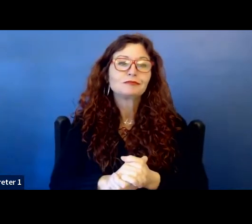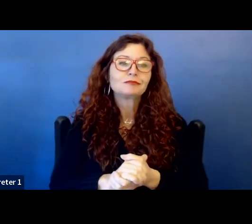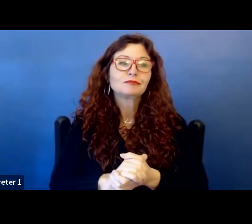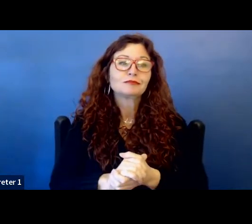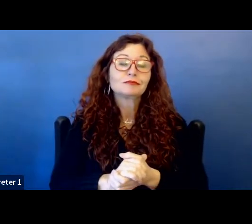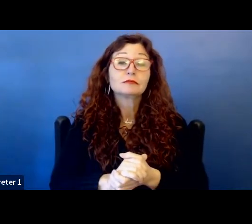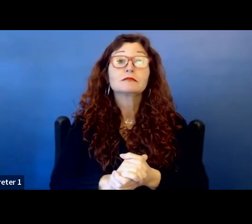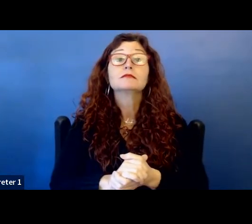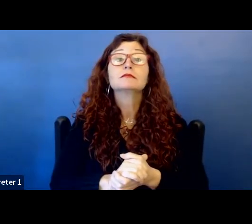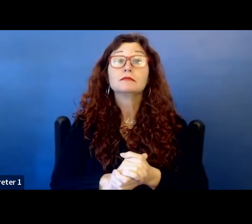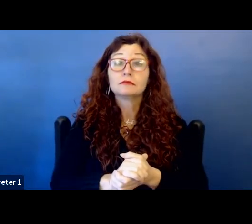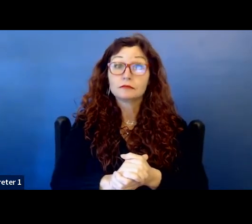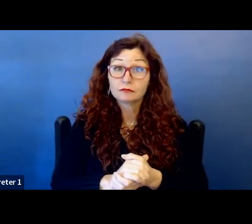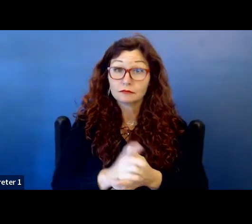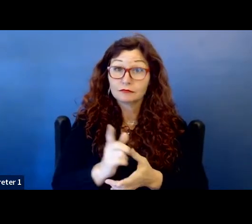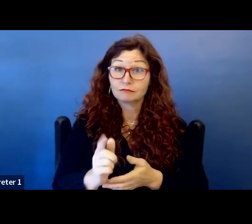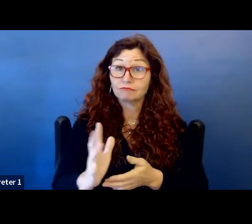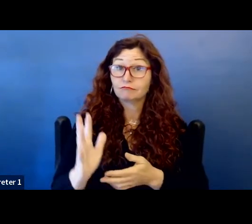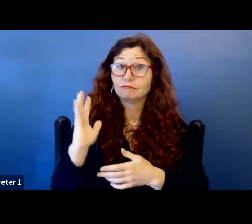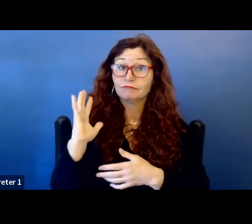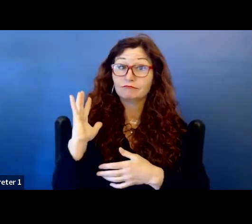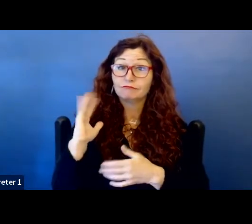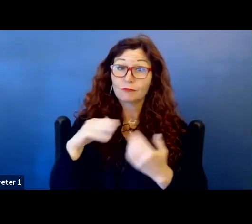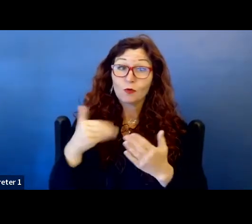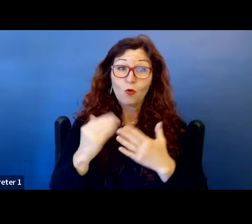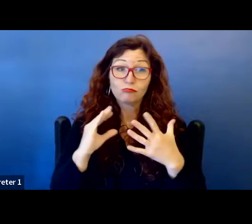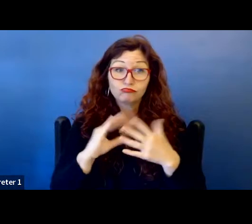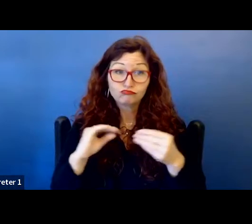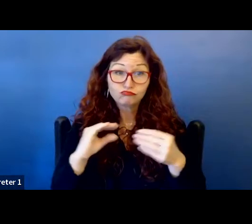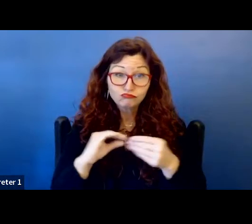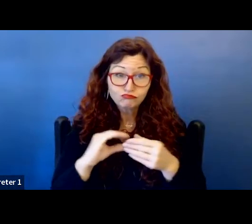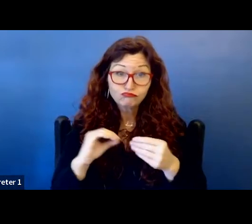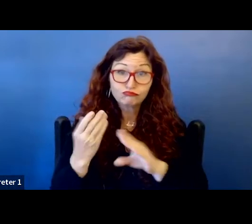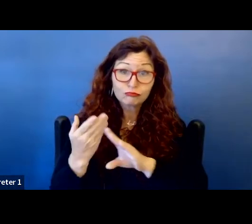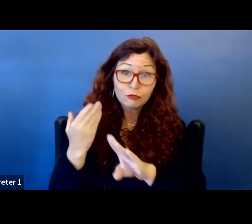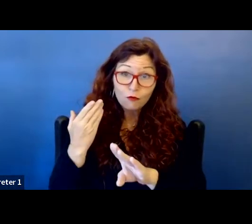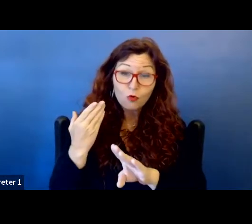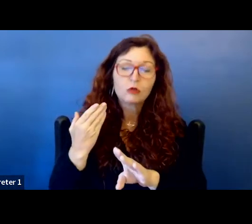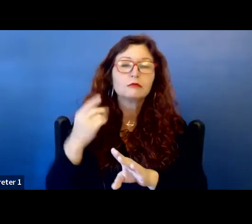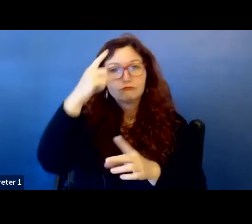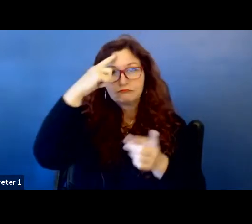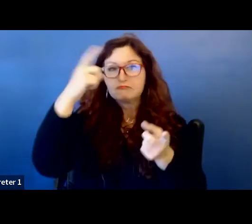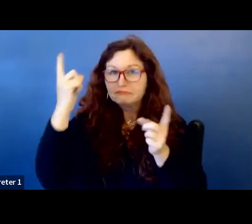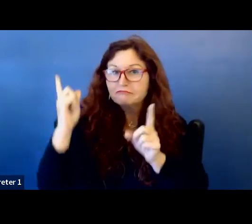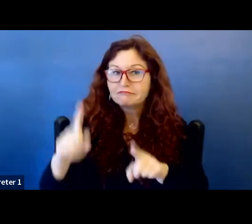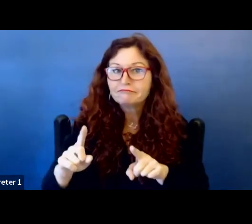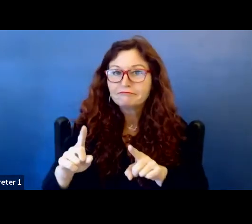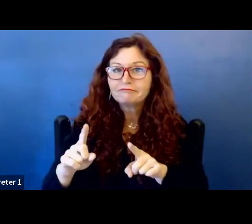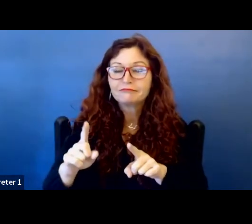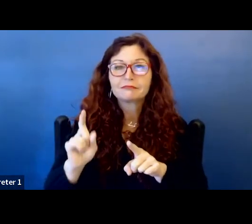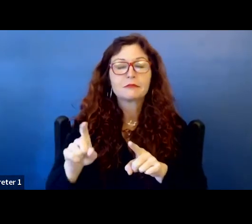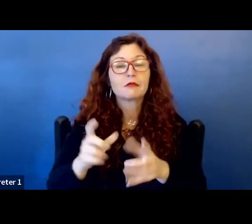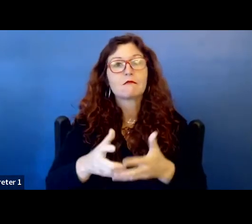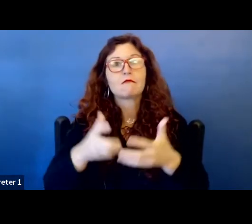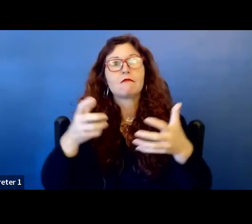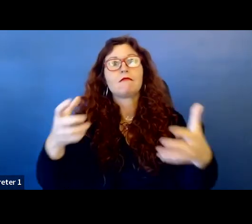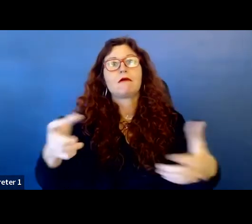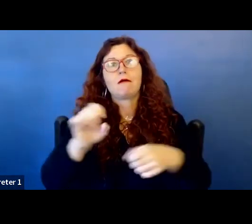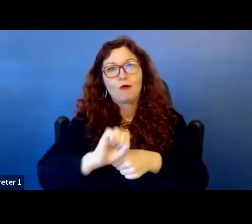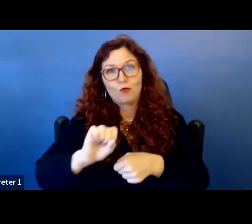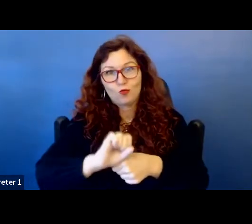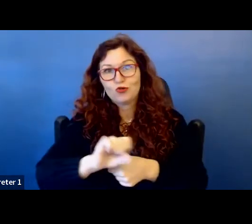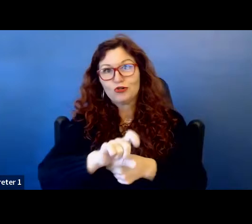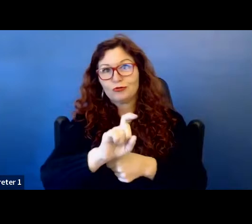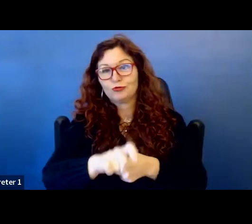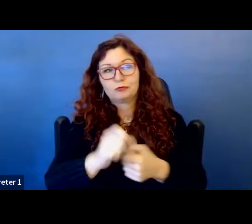my sister that came before me janelle and how there is a lot of work that needs to be done in clearing the pathway for all